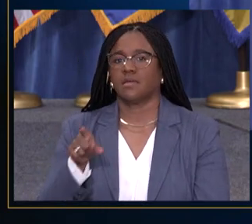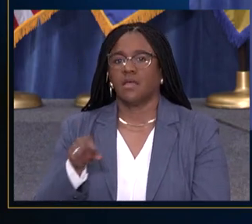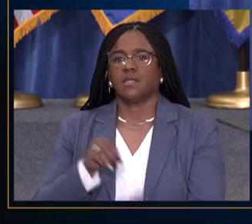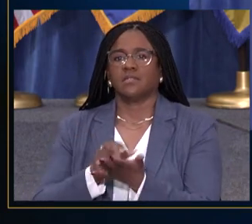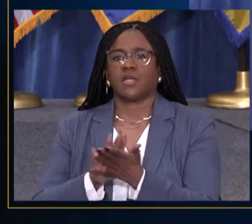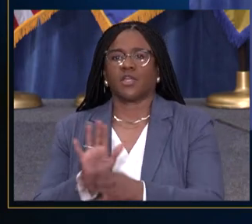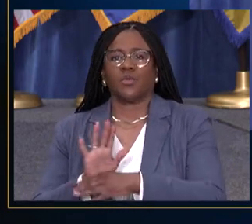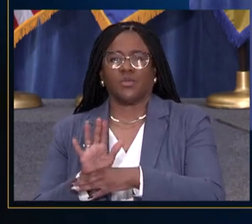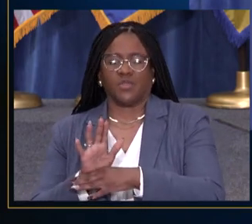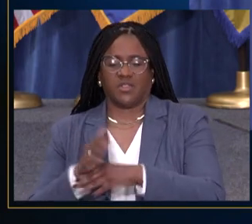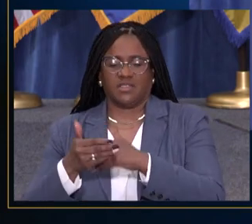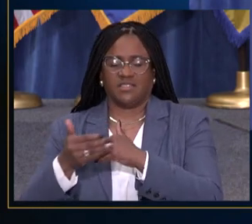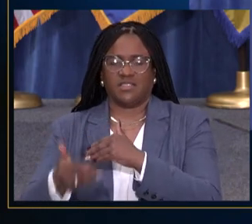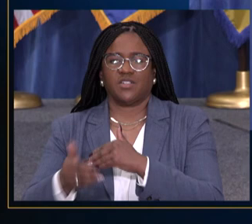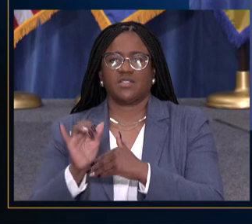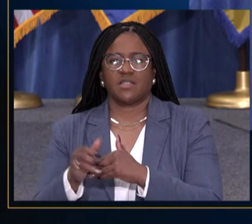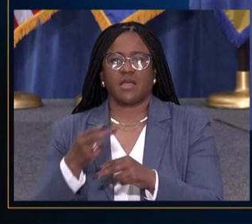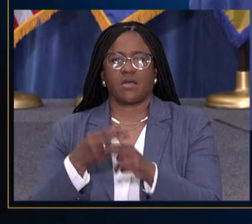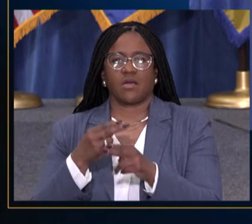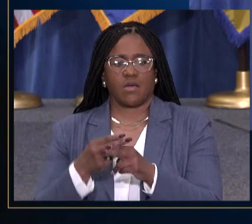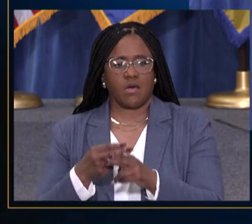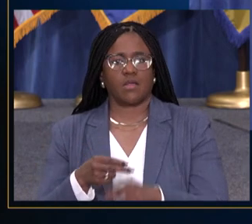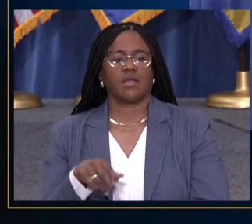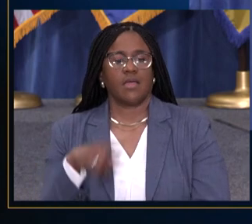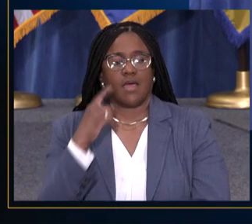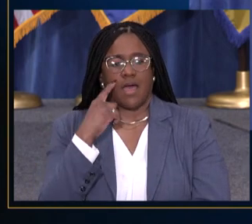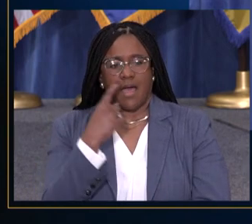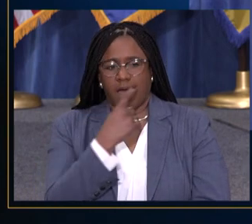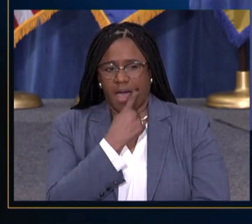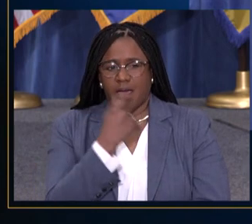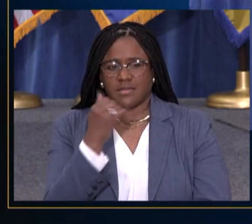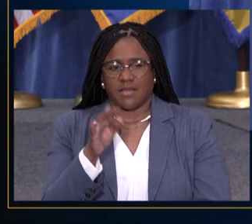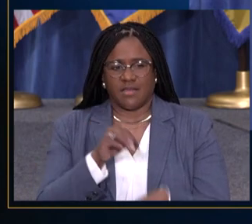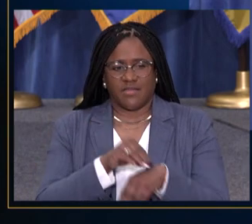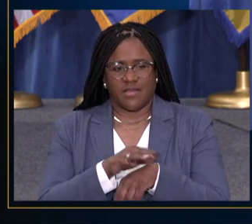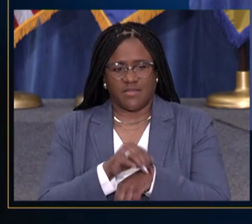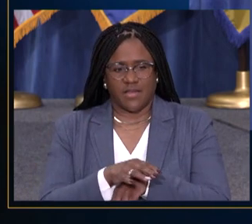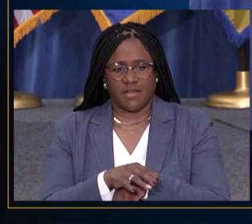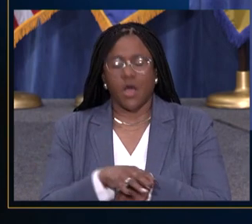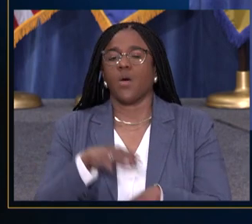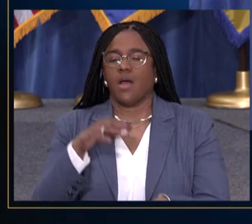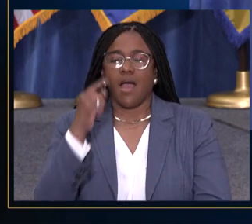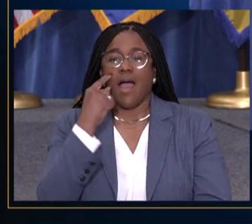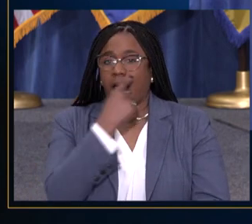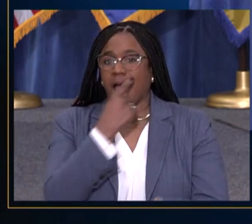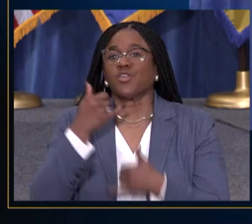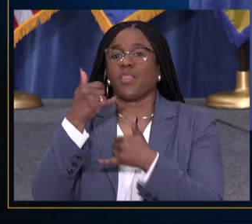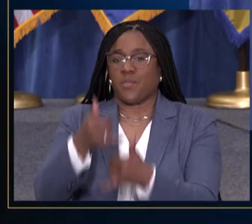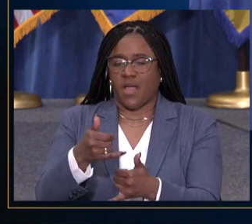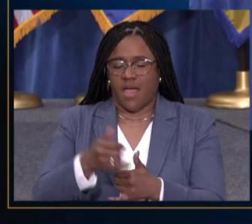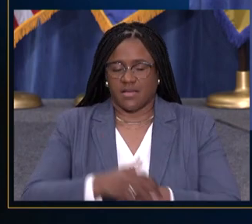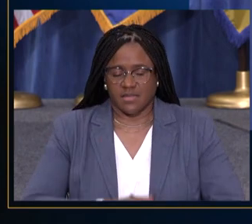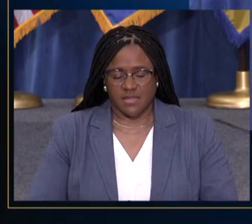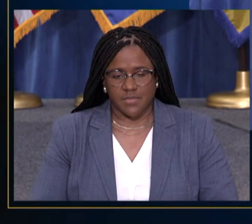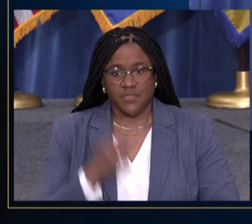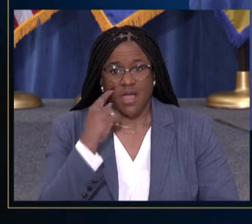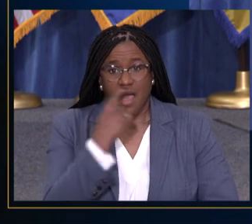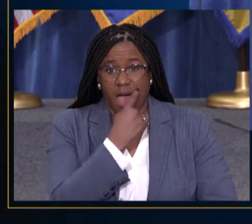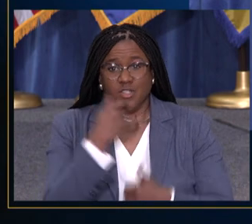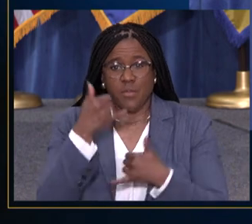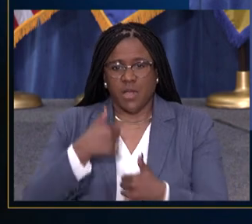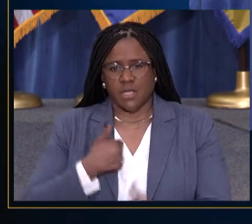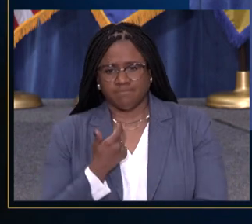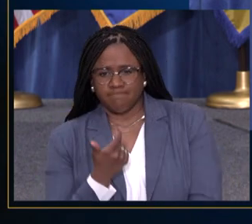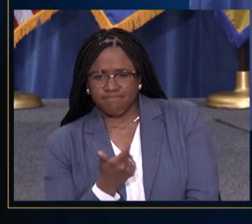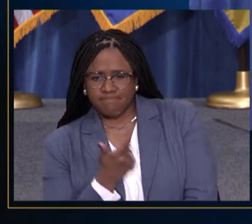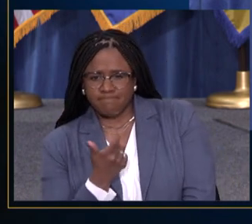docuseries came out called Eyes on a Prize. And watching Eyes on a Prize, I